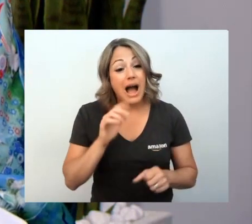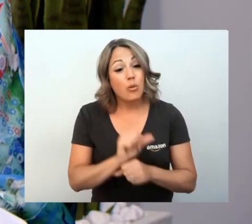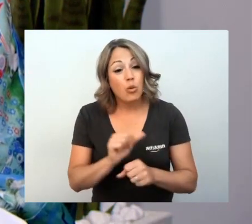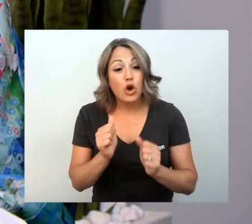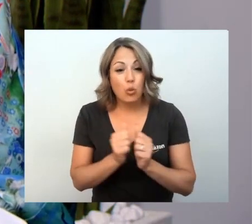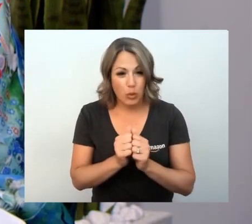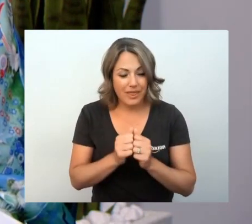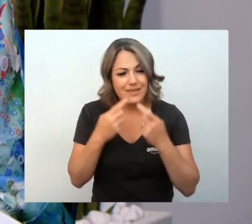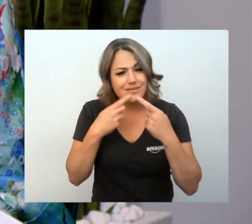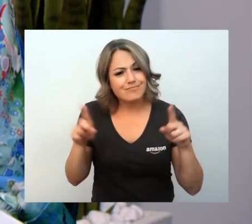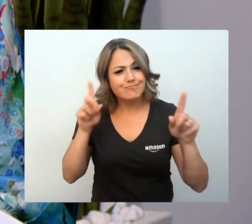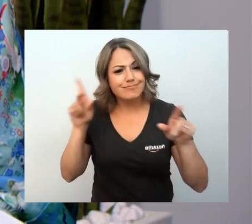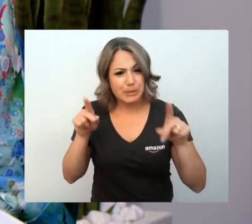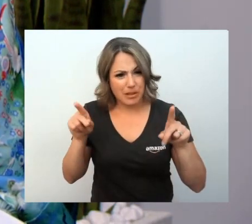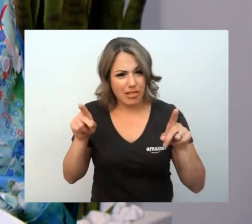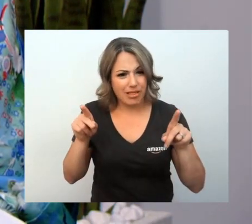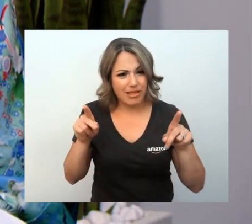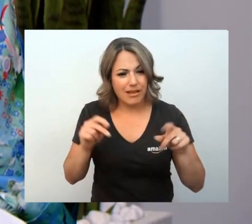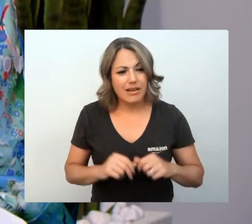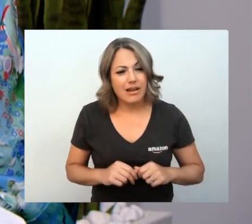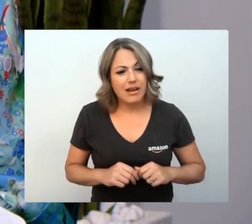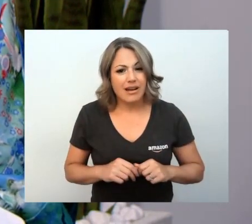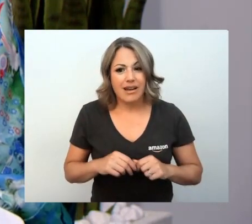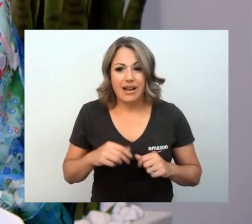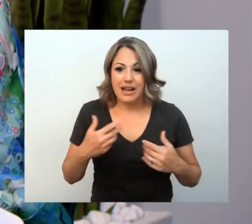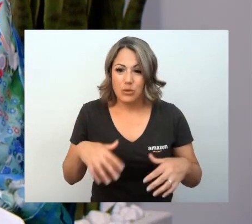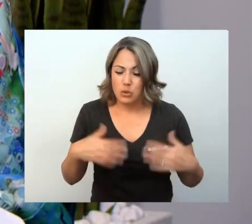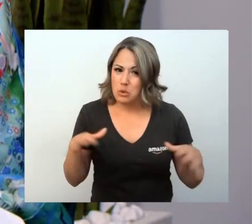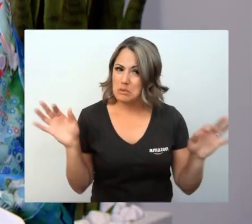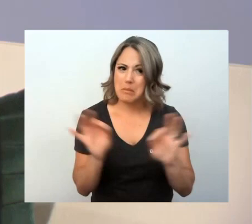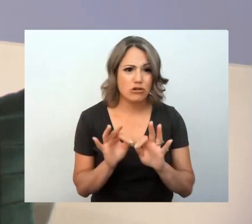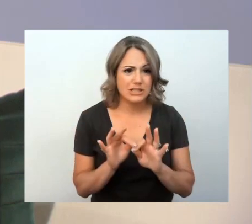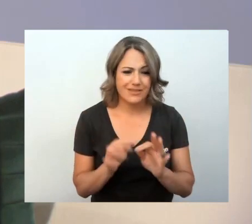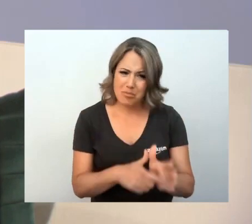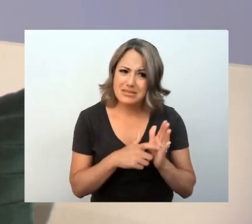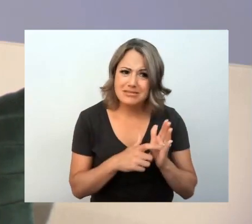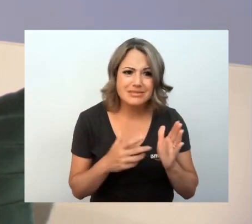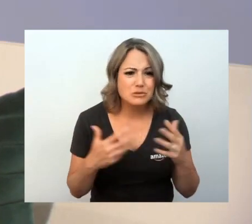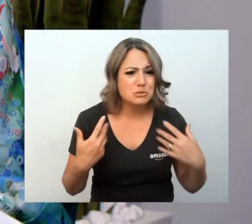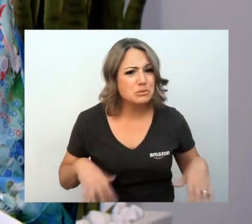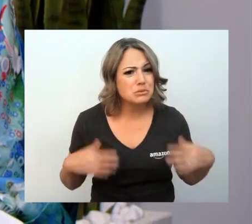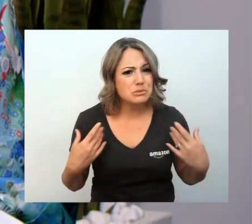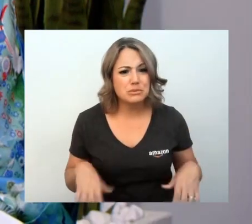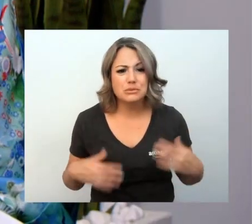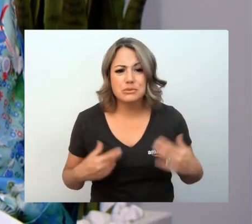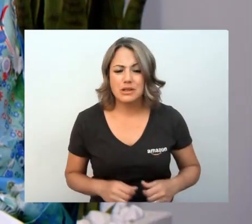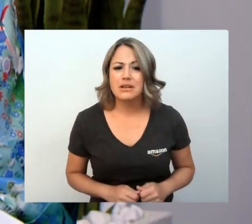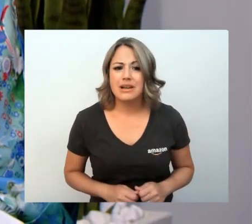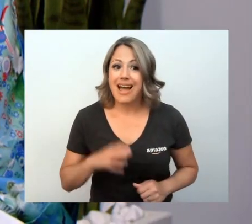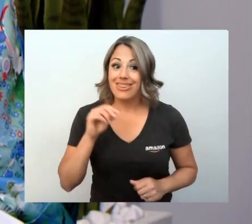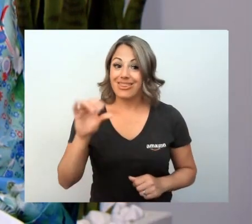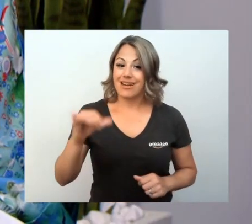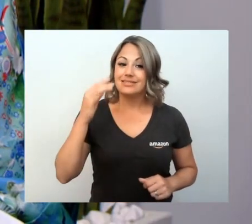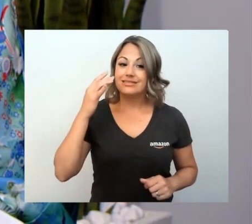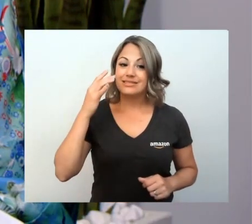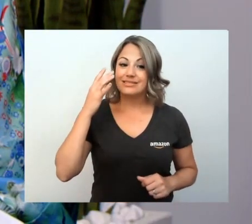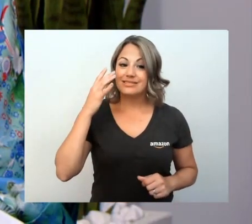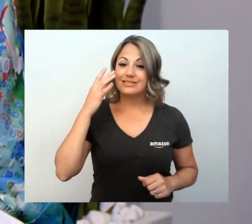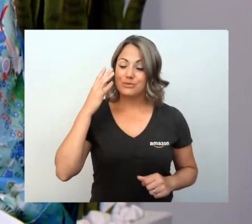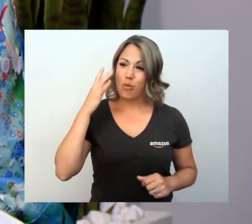celebrities in particular, it's imperative, you know, and I think that's why I have always